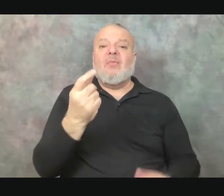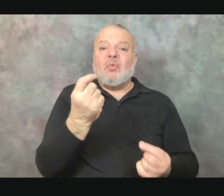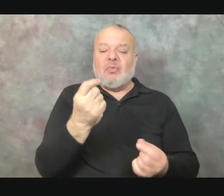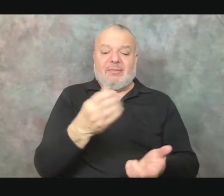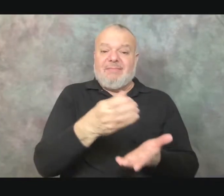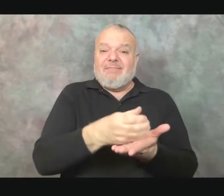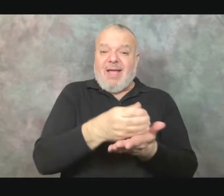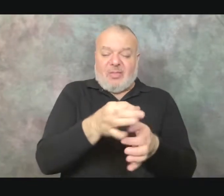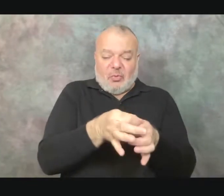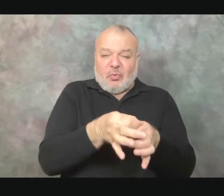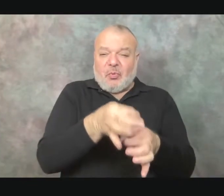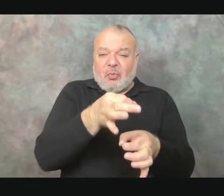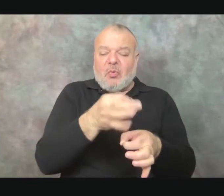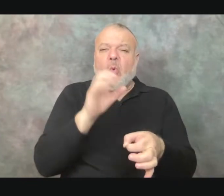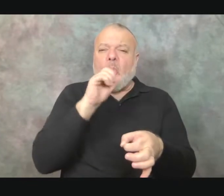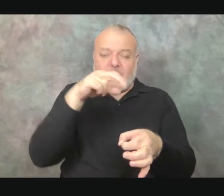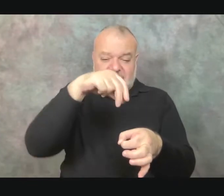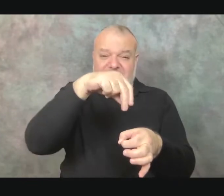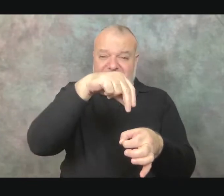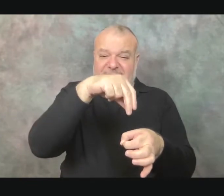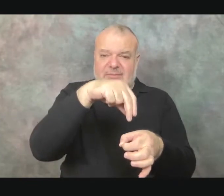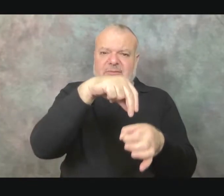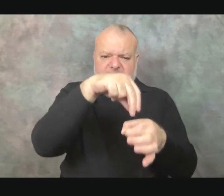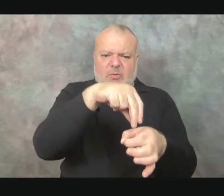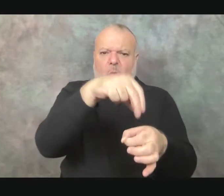A positive result will show 2 lines.